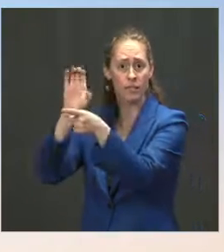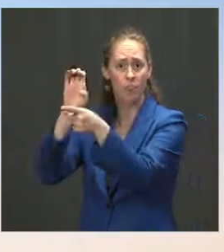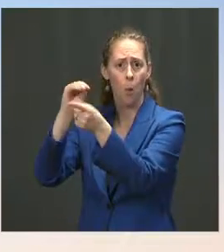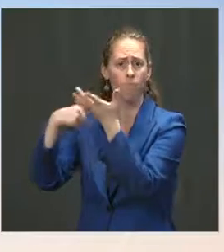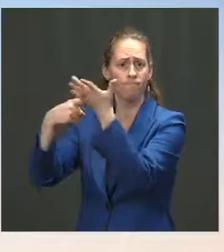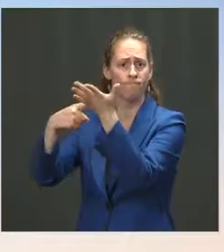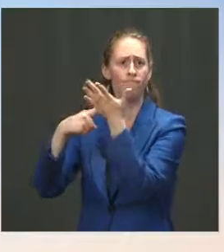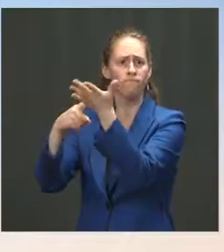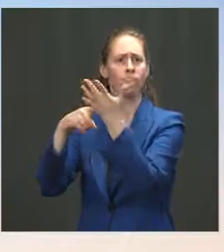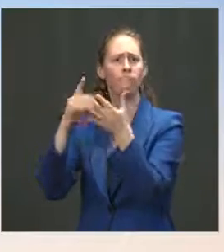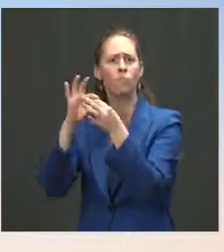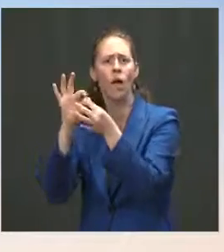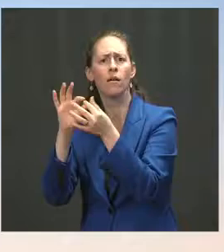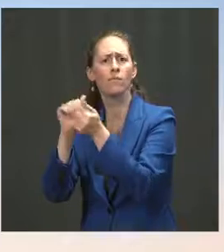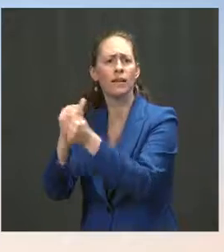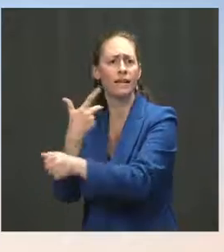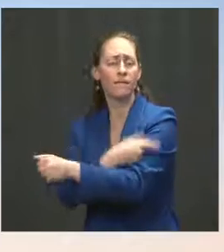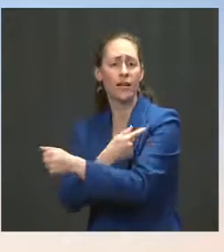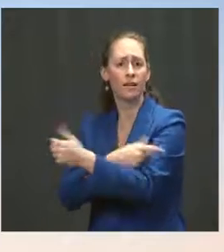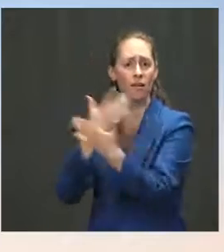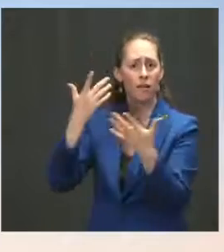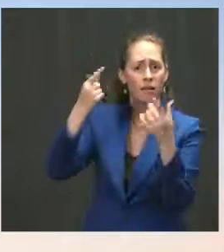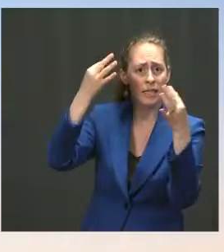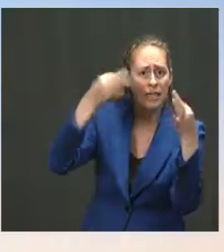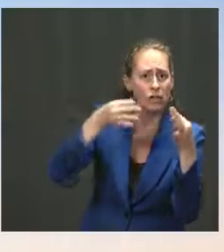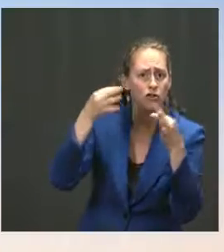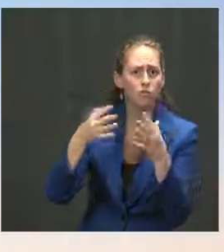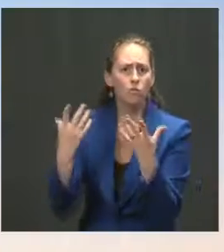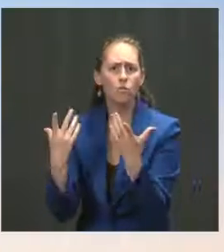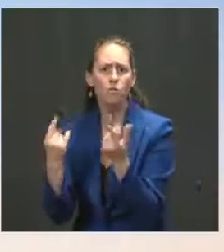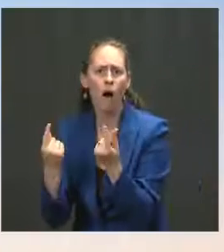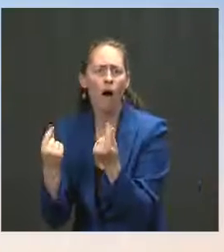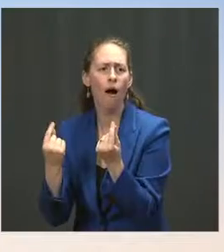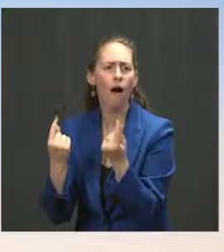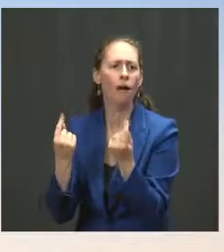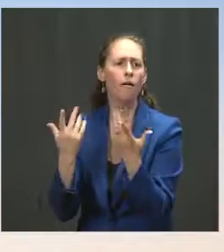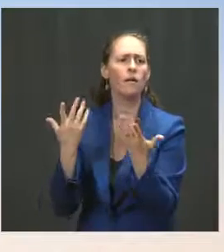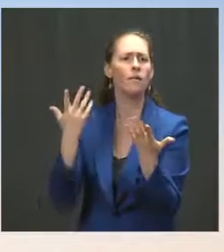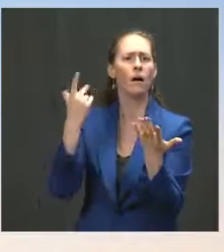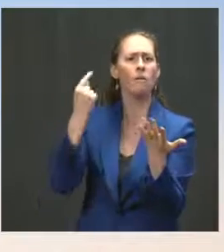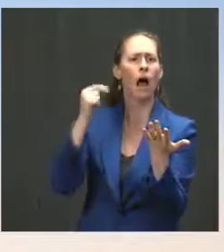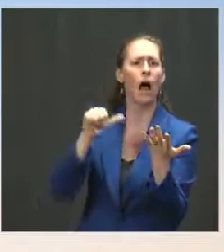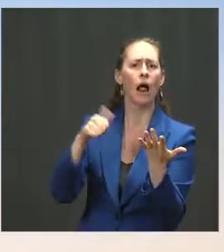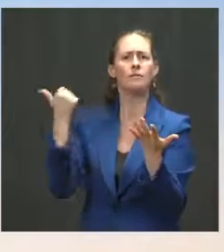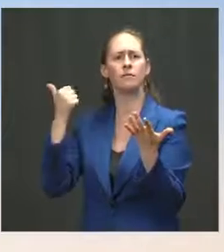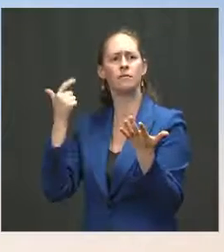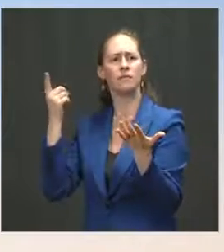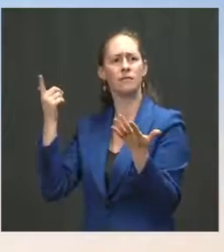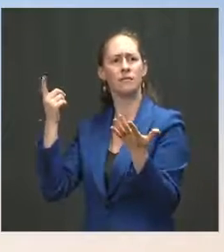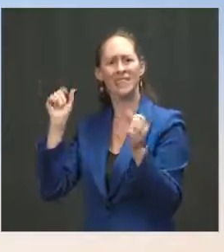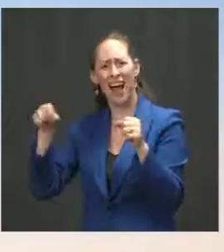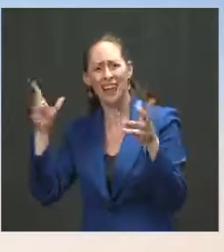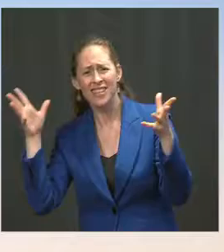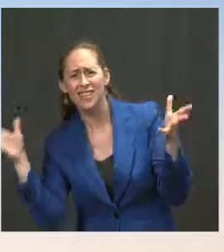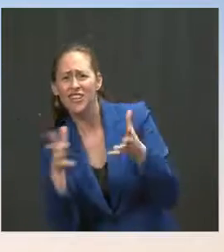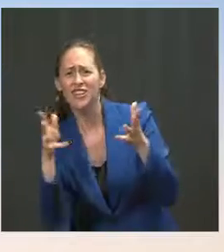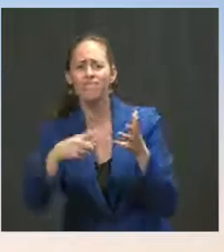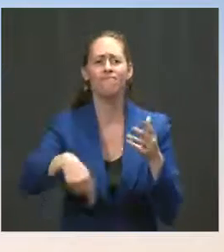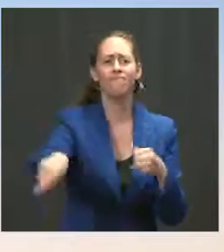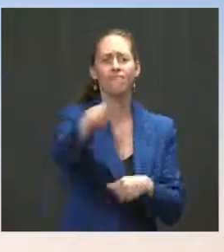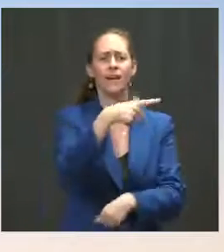in there in terms of what else the administration can do to encourage people to become vaccinated? And is meeting